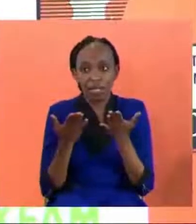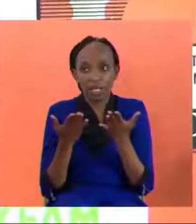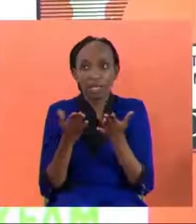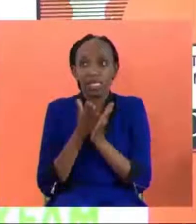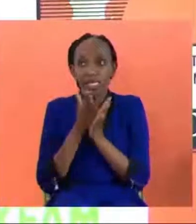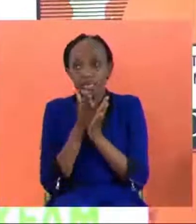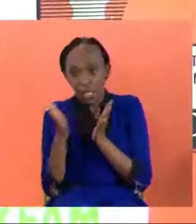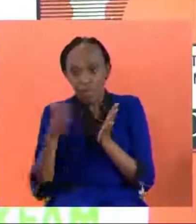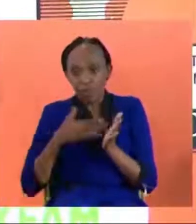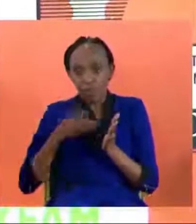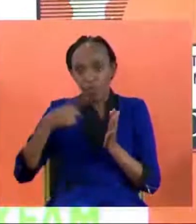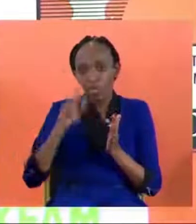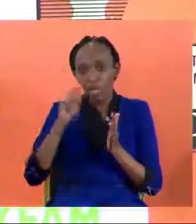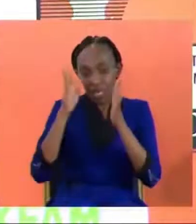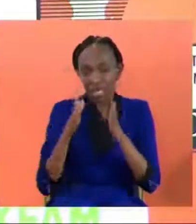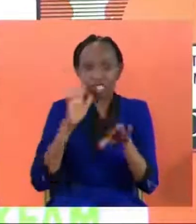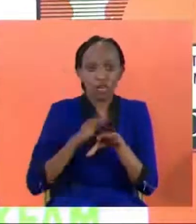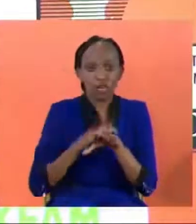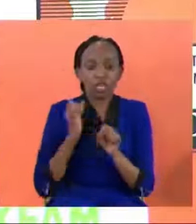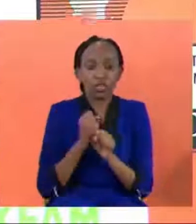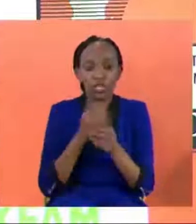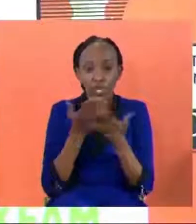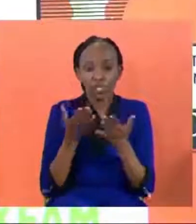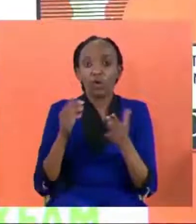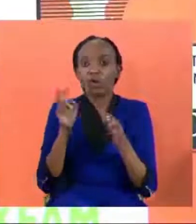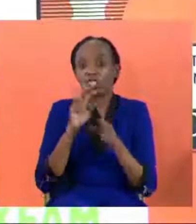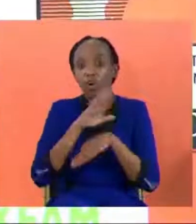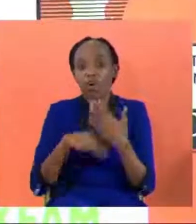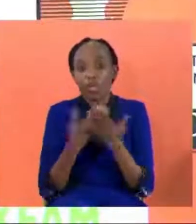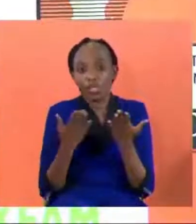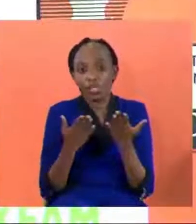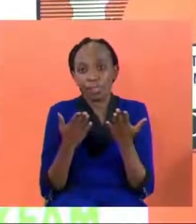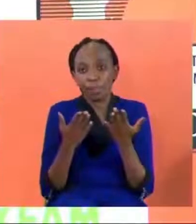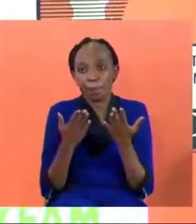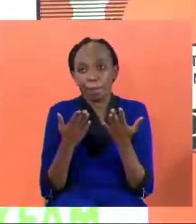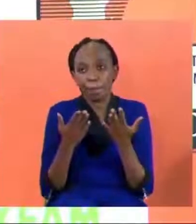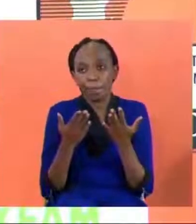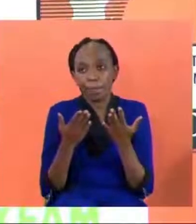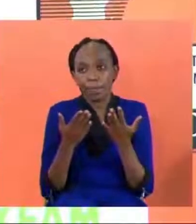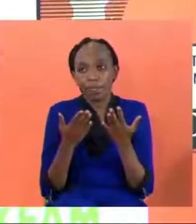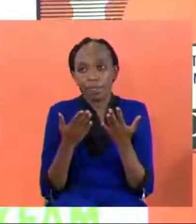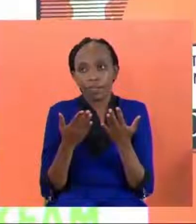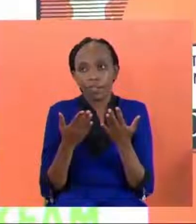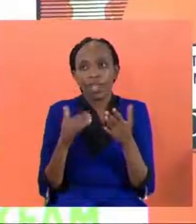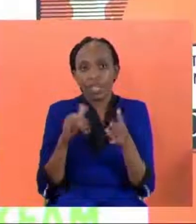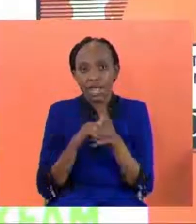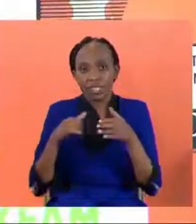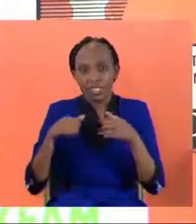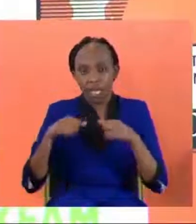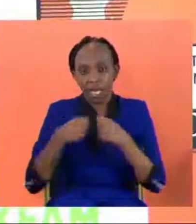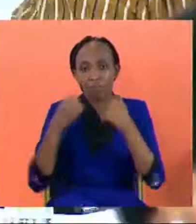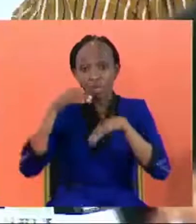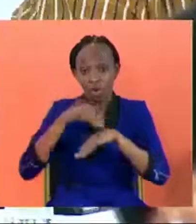me. We Kenyans are really good at doing this. We see all these memes that go viral, where